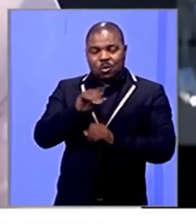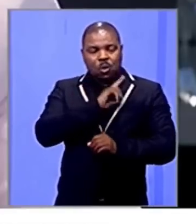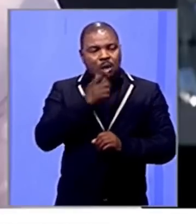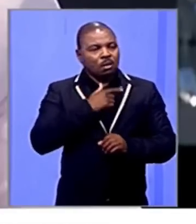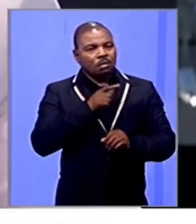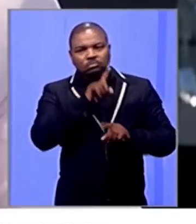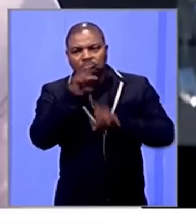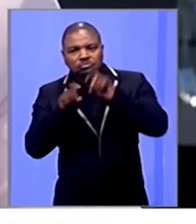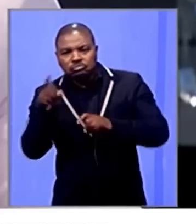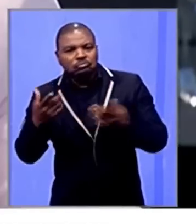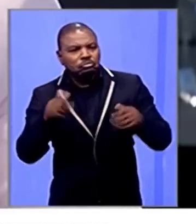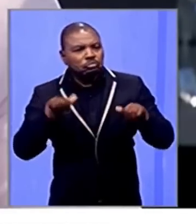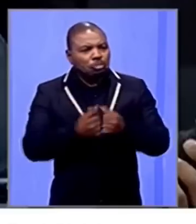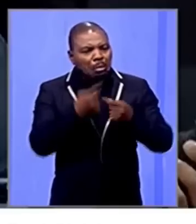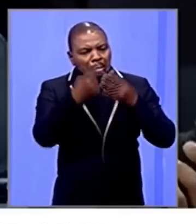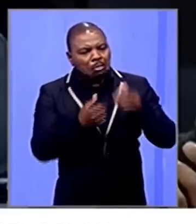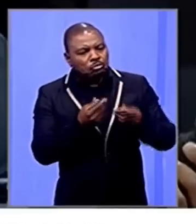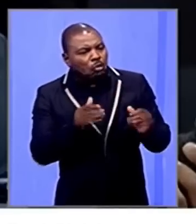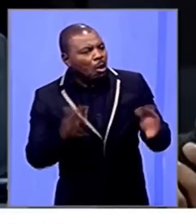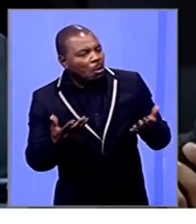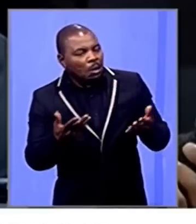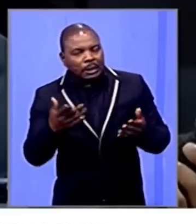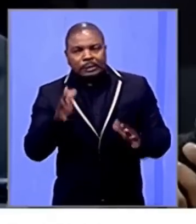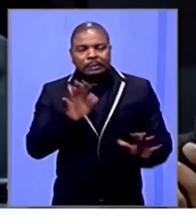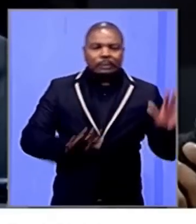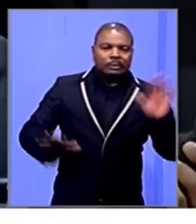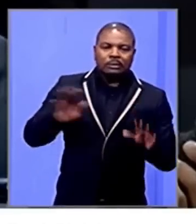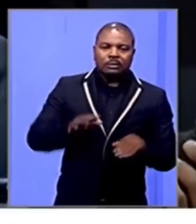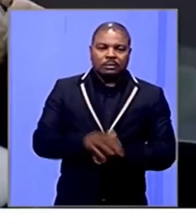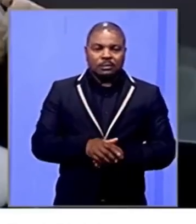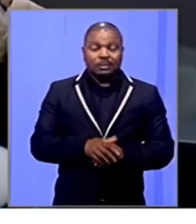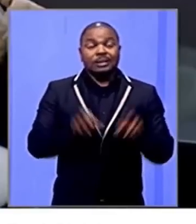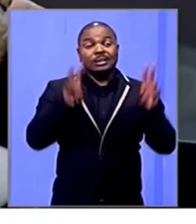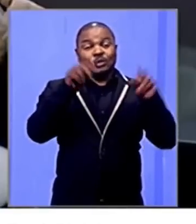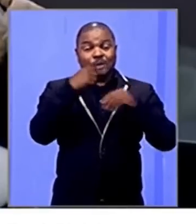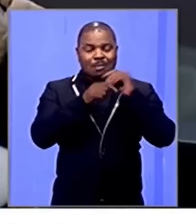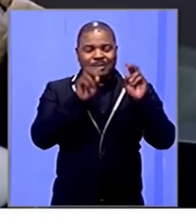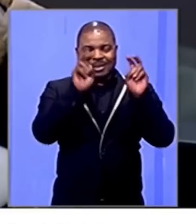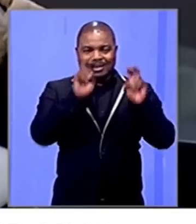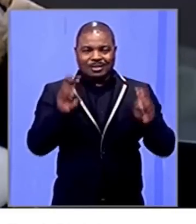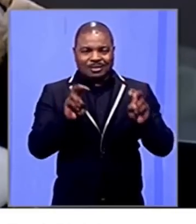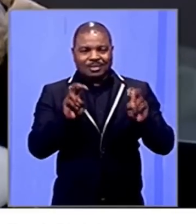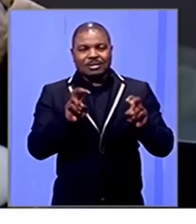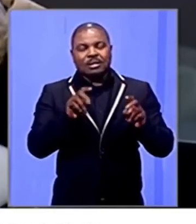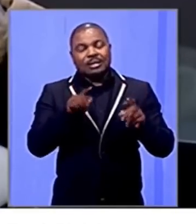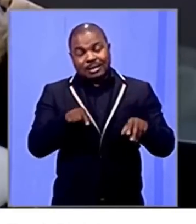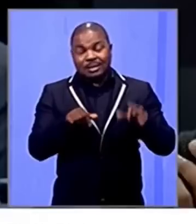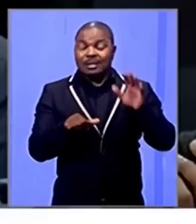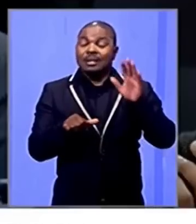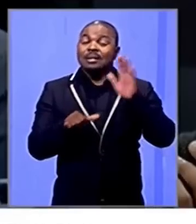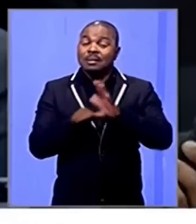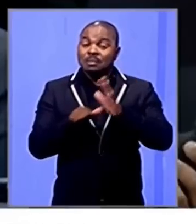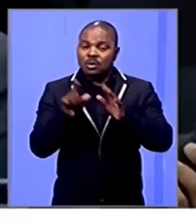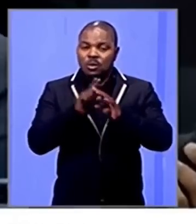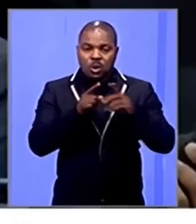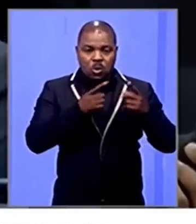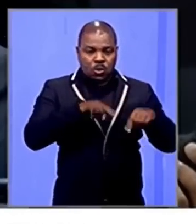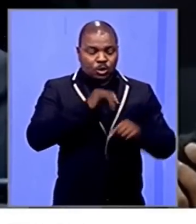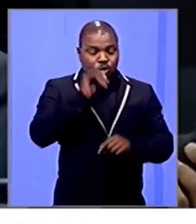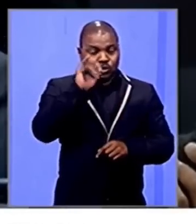go samagana yang le dikgwetlho tseo. It's obviously the issues around energy security, and it's even more imperative for us as the city